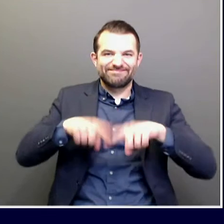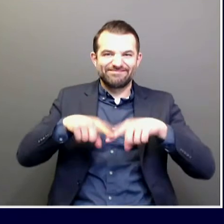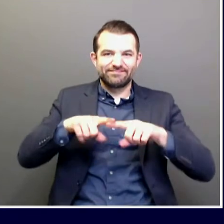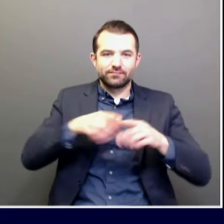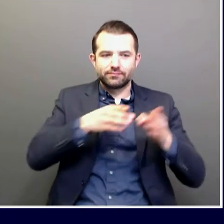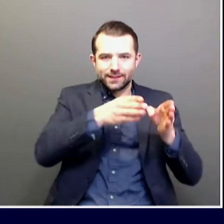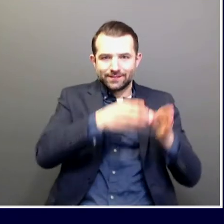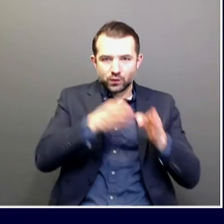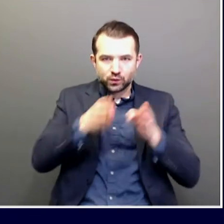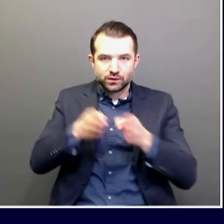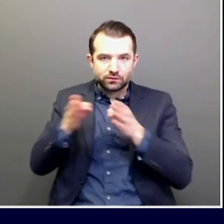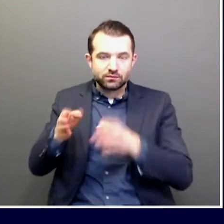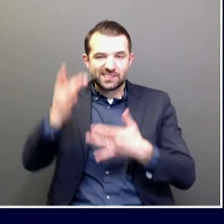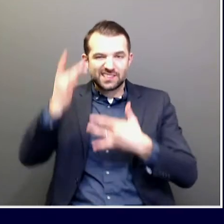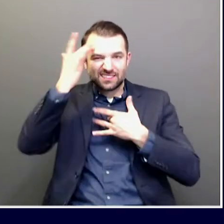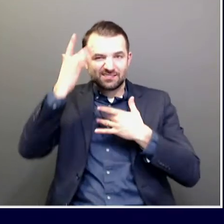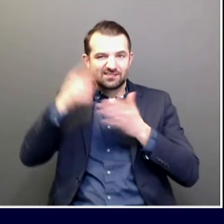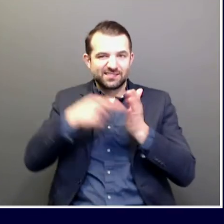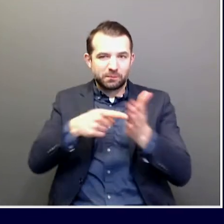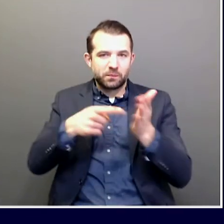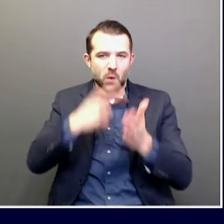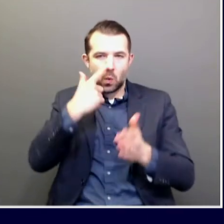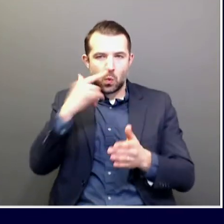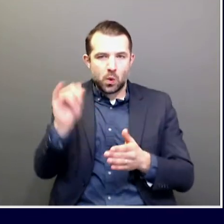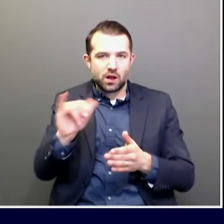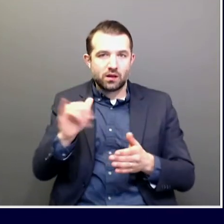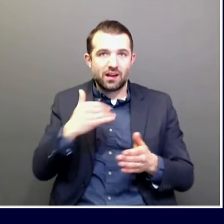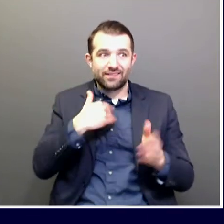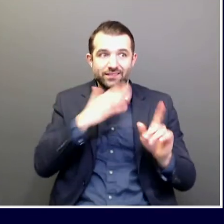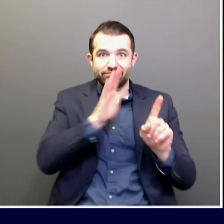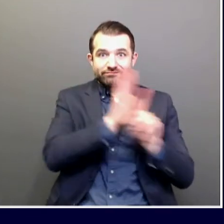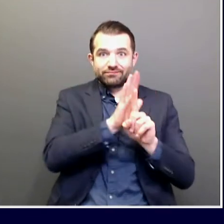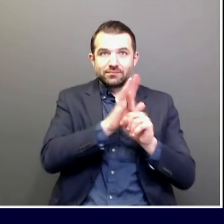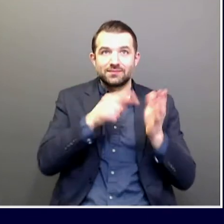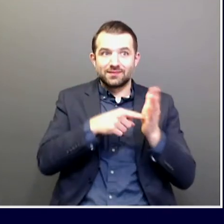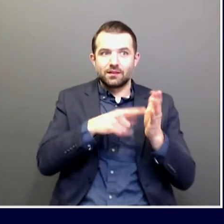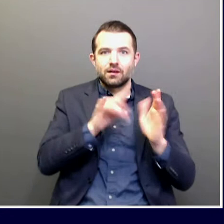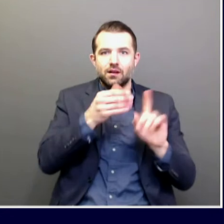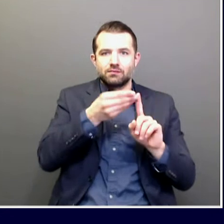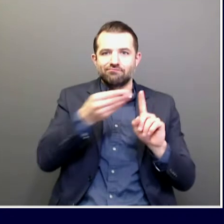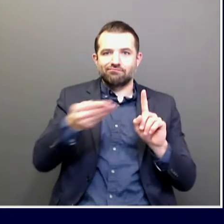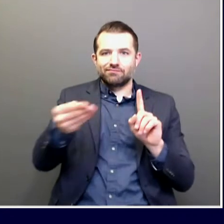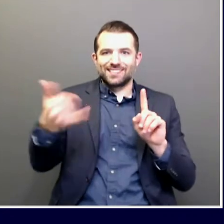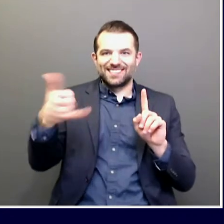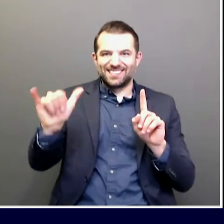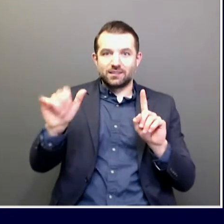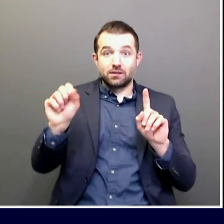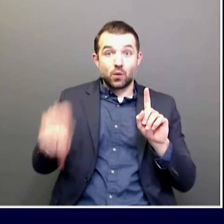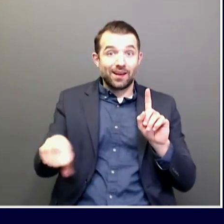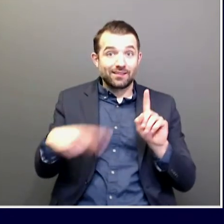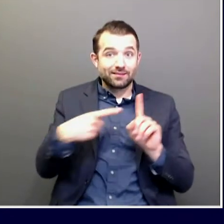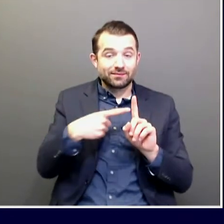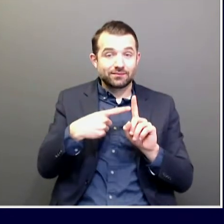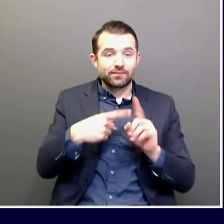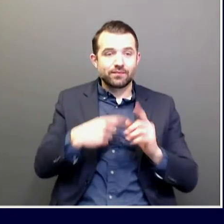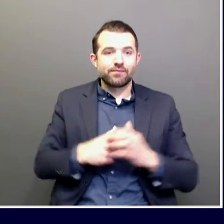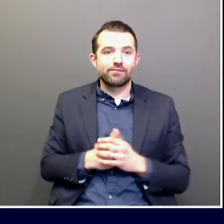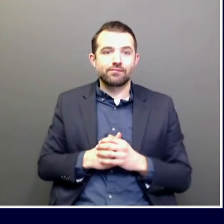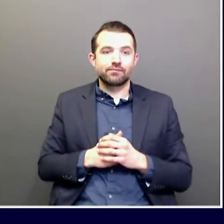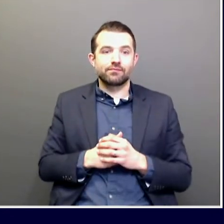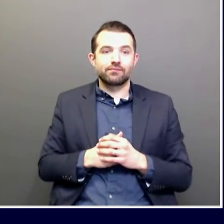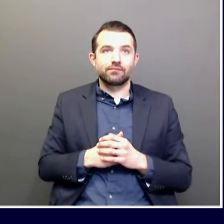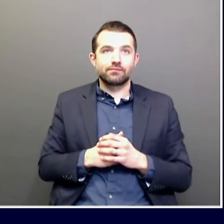check that out. The other large category of potential exceptions are for folks who have, for example, immune